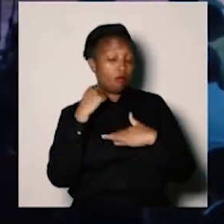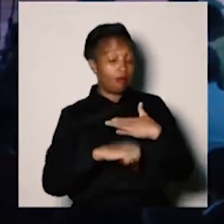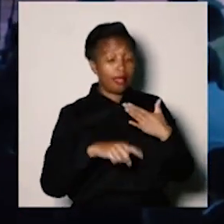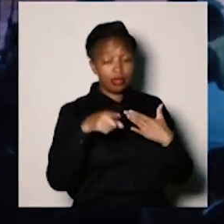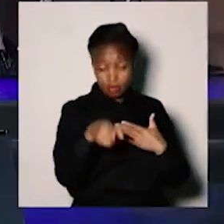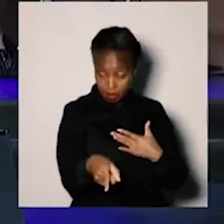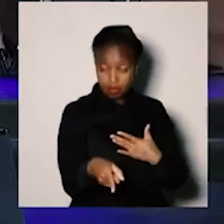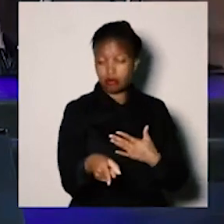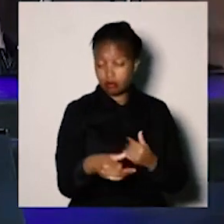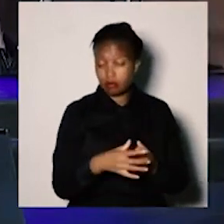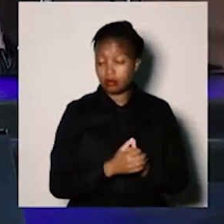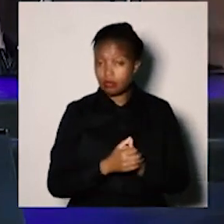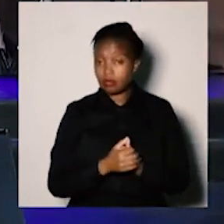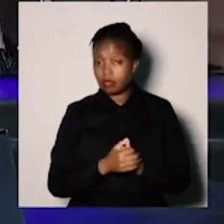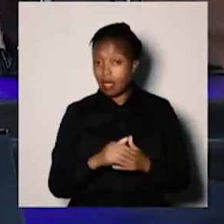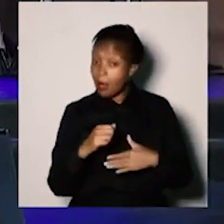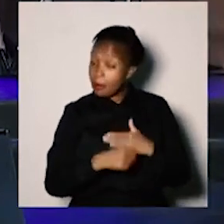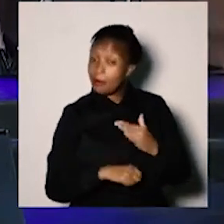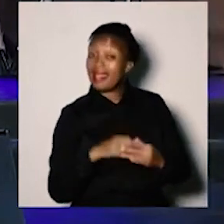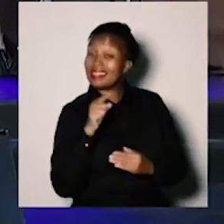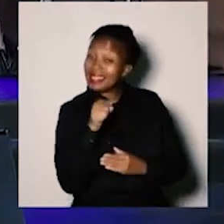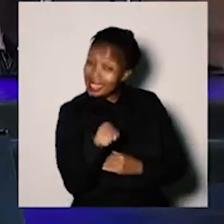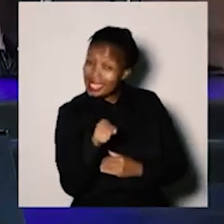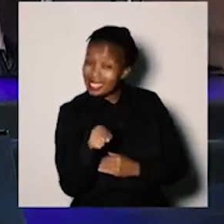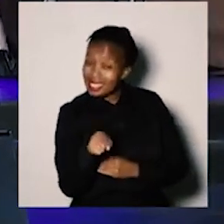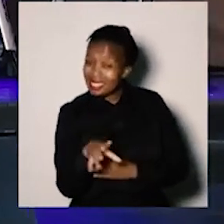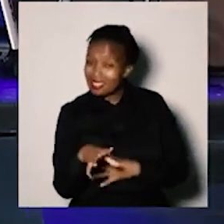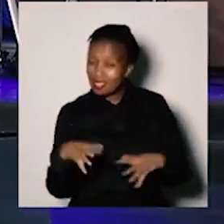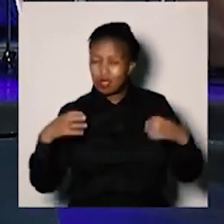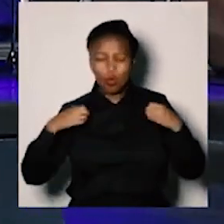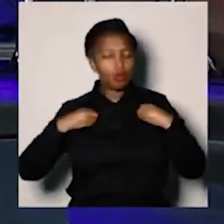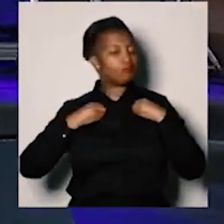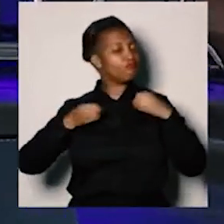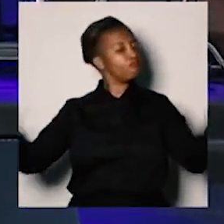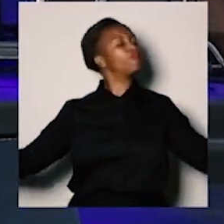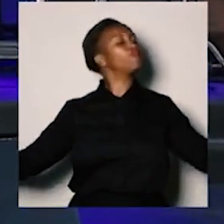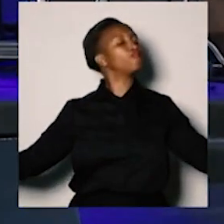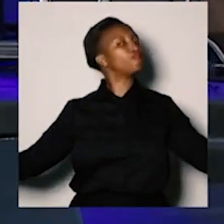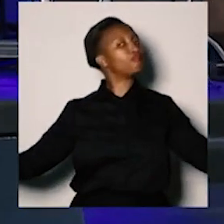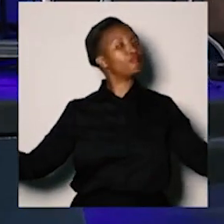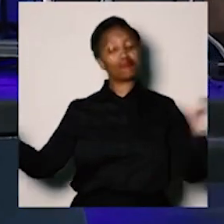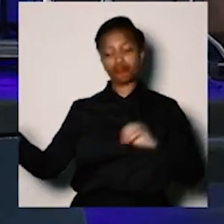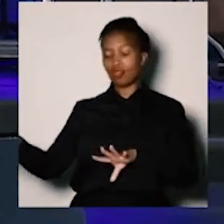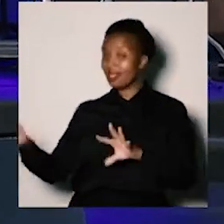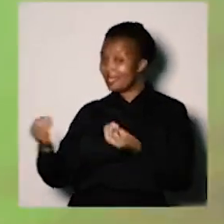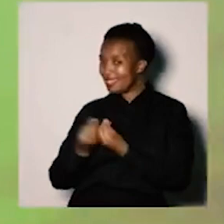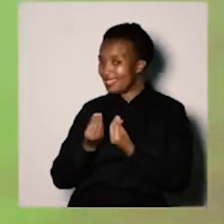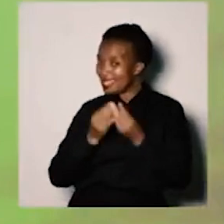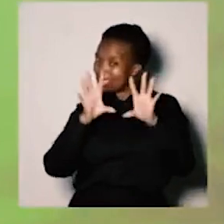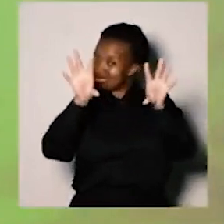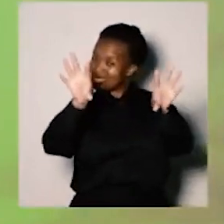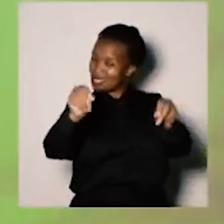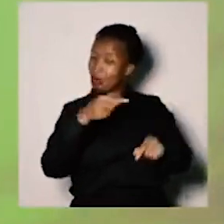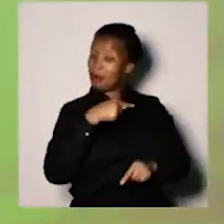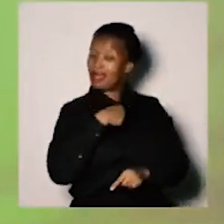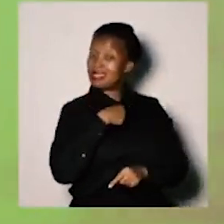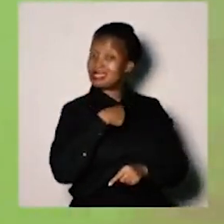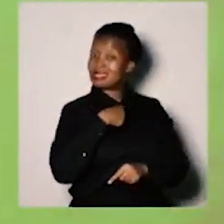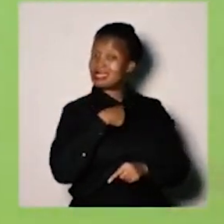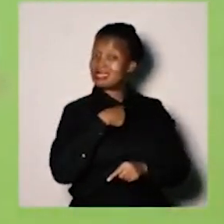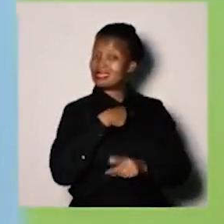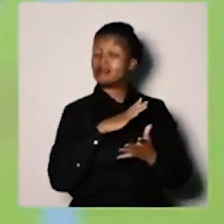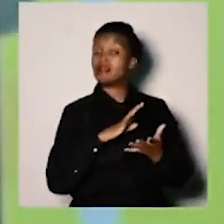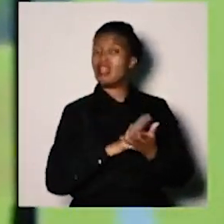Bazalwan, this is the month where we're going to throw away things that are hindering us. Kick away things that